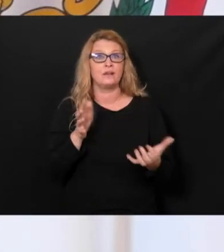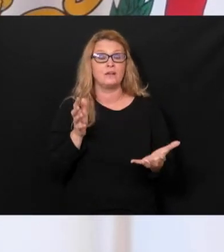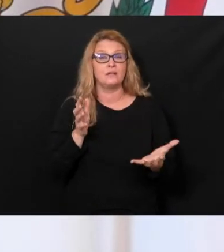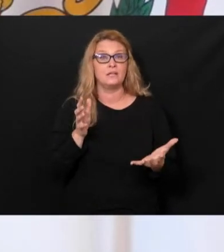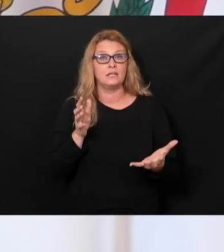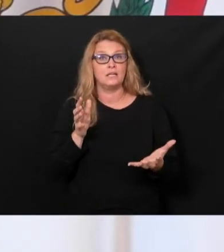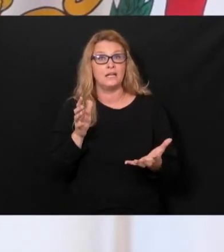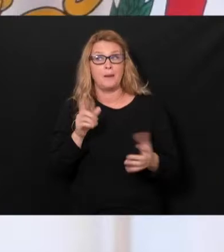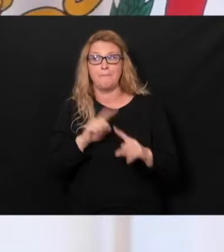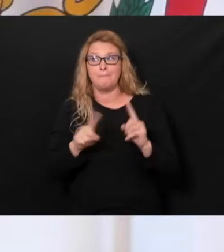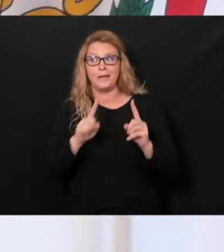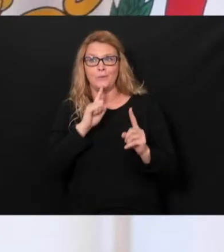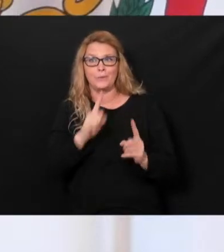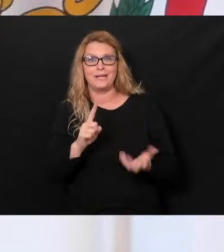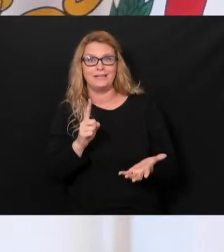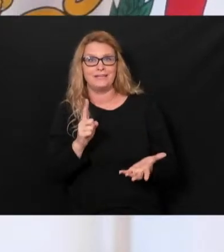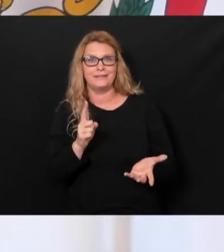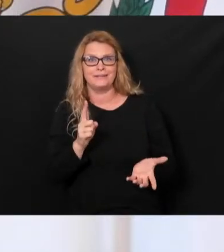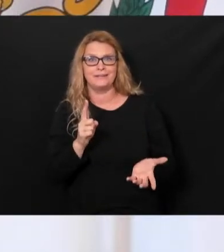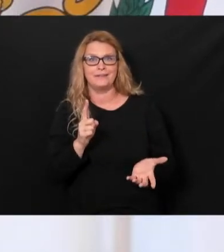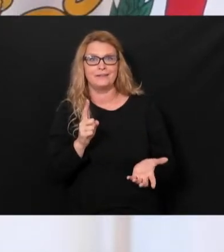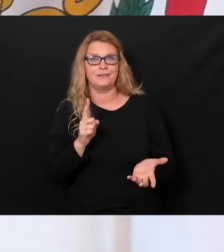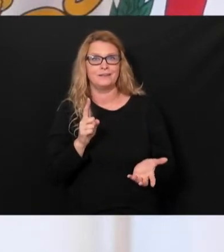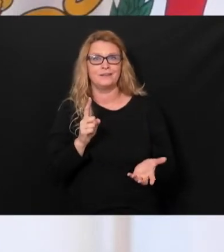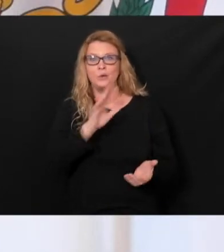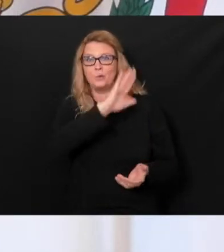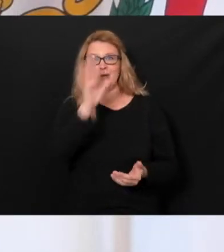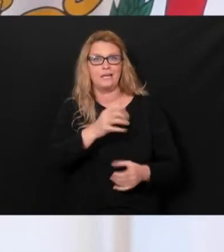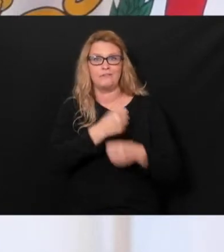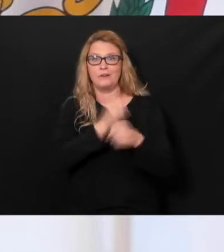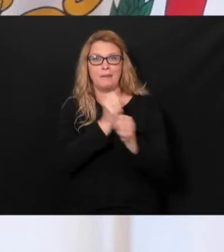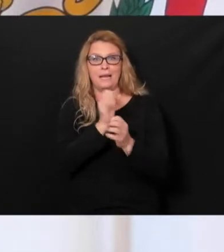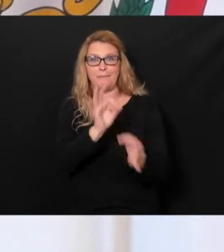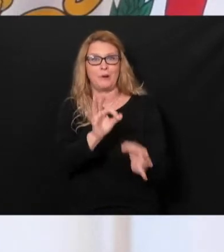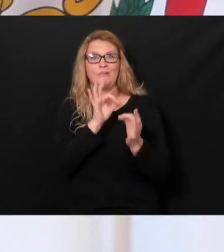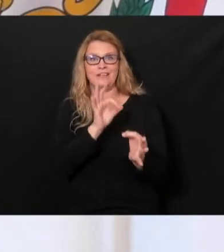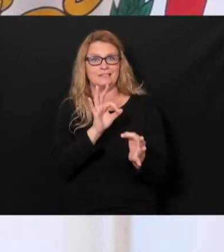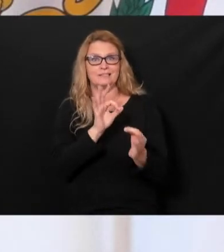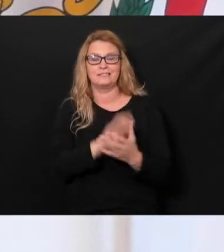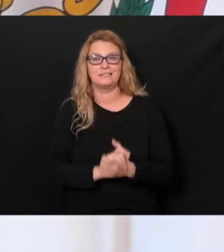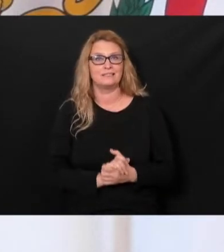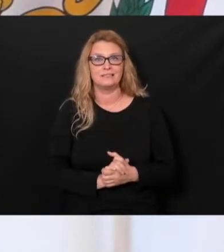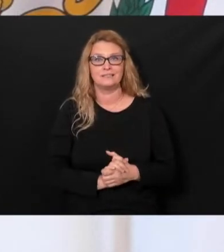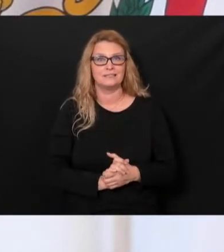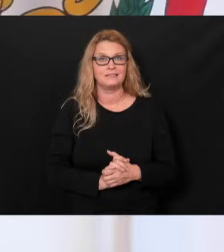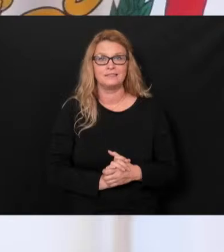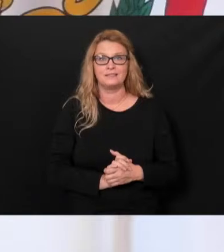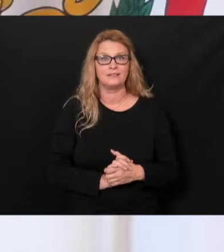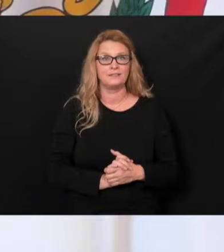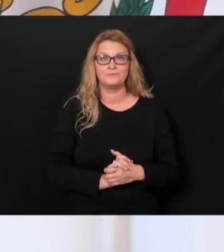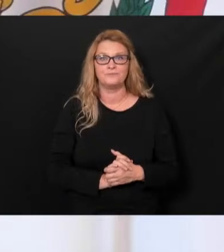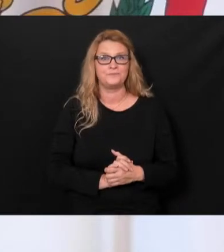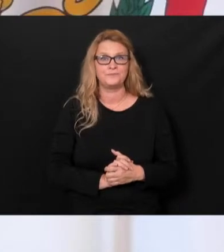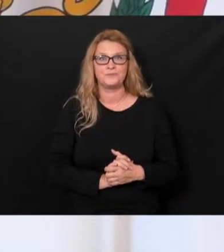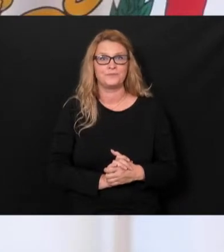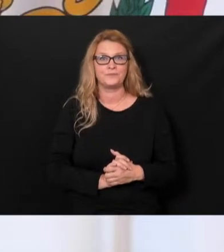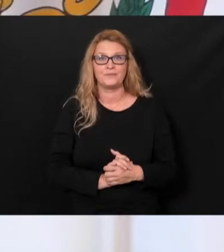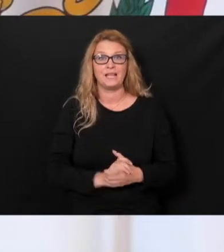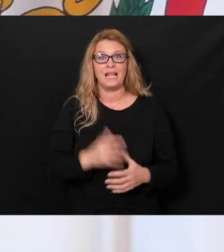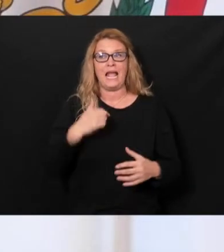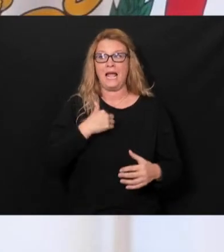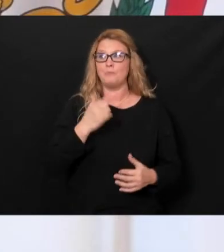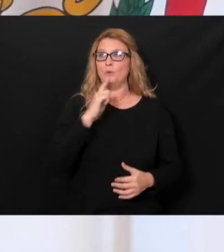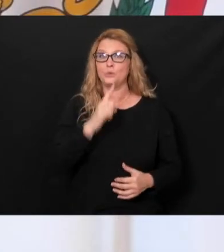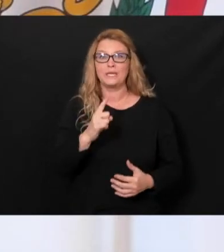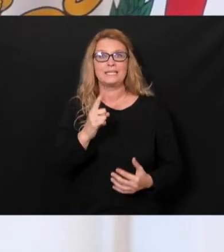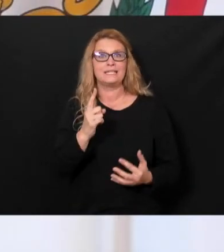but at the end of the day, we'll never make it perfect. We'll never make it perfect. I am absolutely in favor